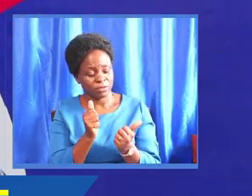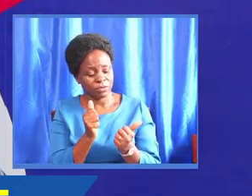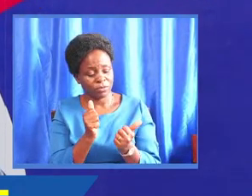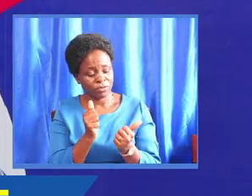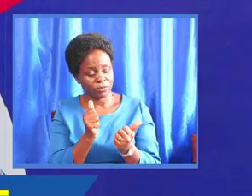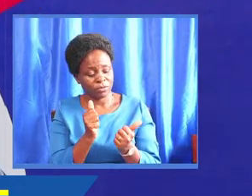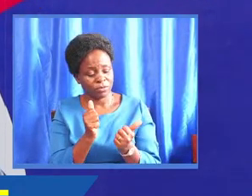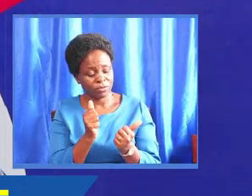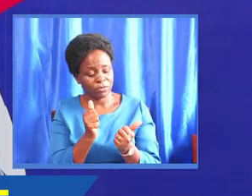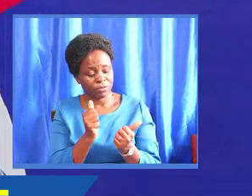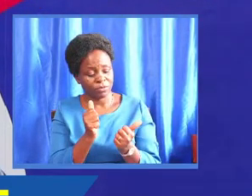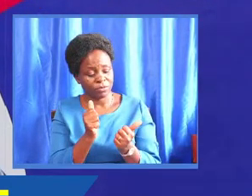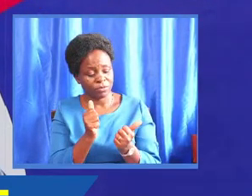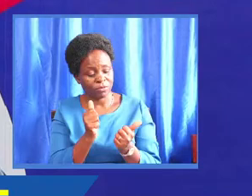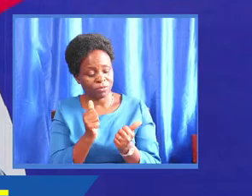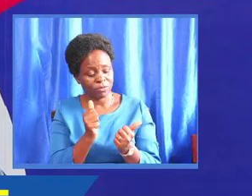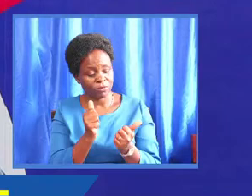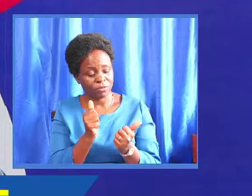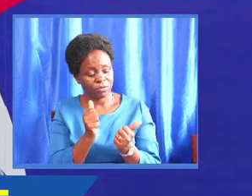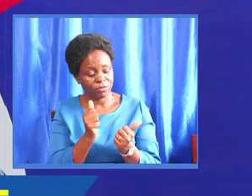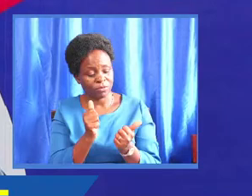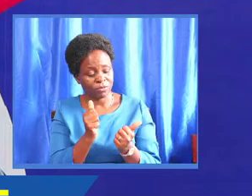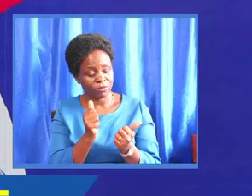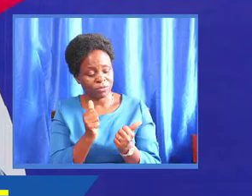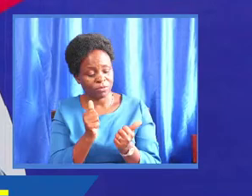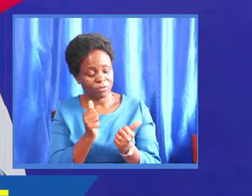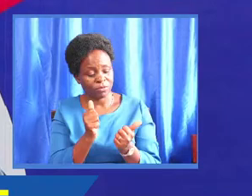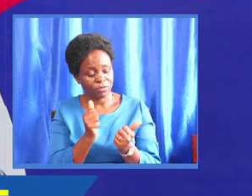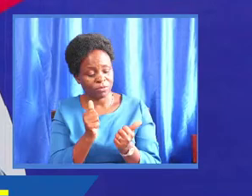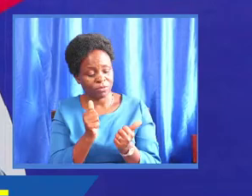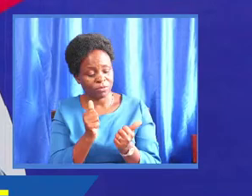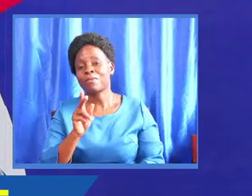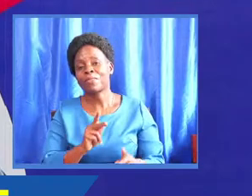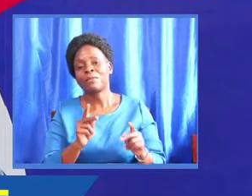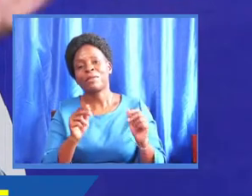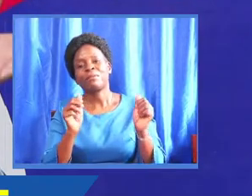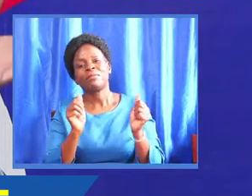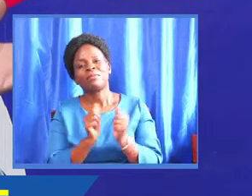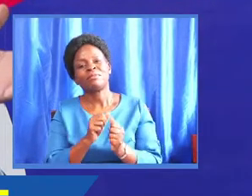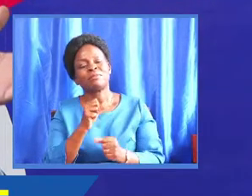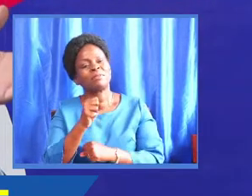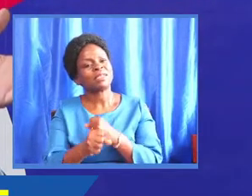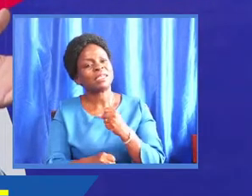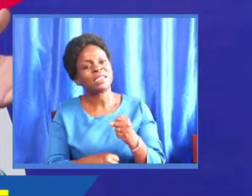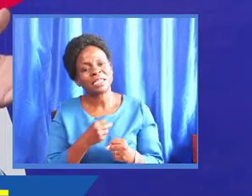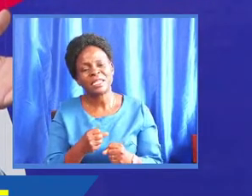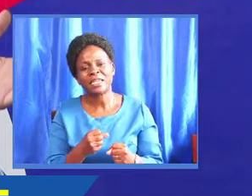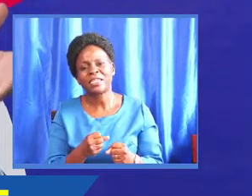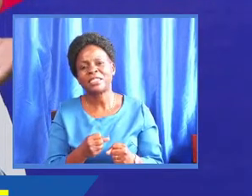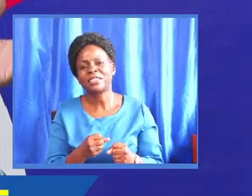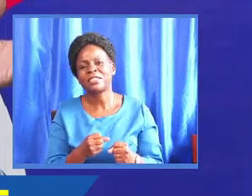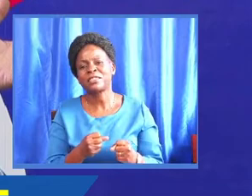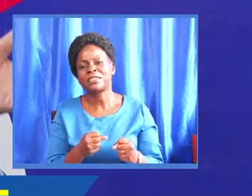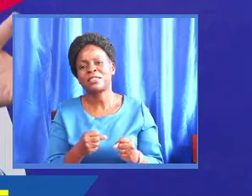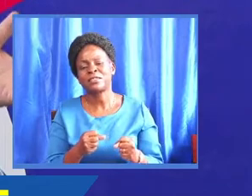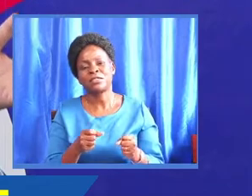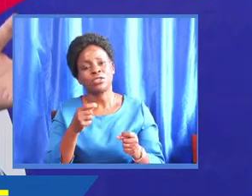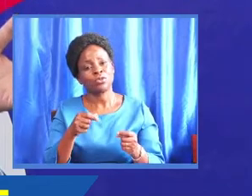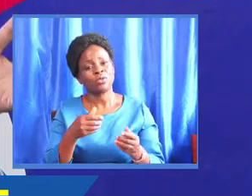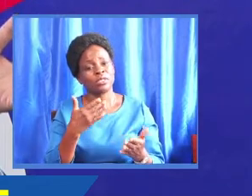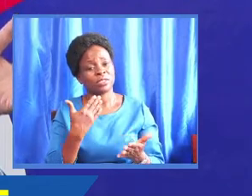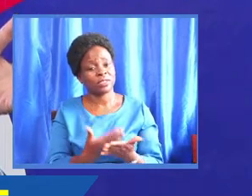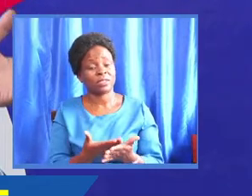So whatever rent we are paying, we're able to pay this equivalent. So in about 10, 15 years, you'll have a property of your own, and so, which is a good